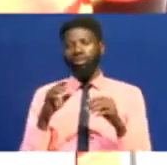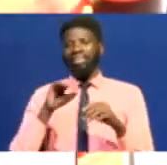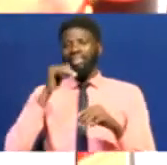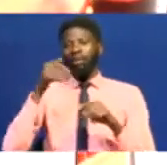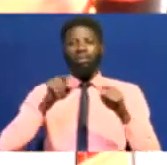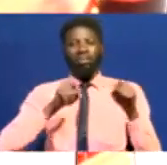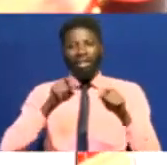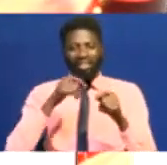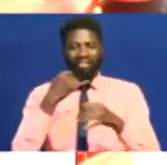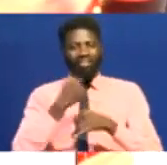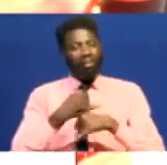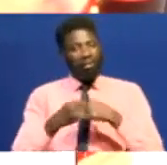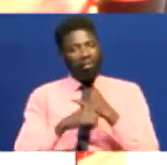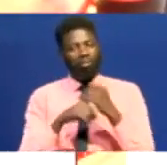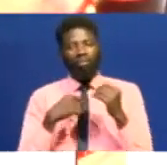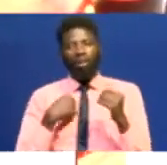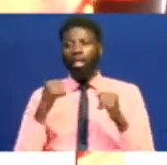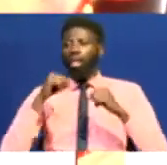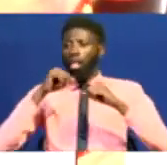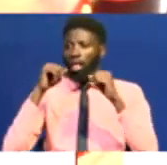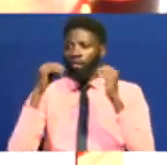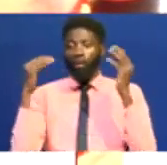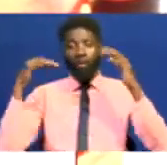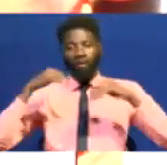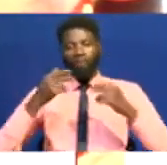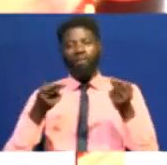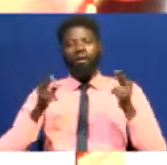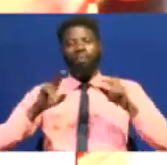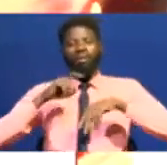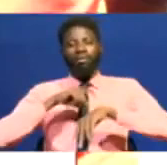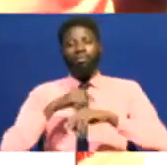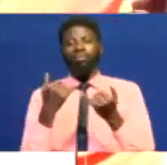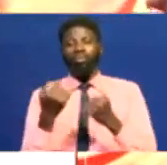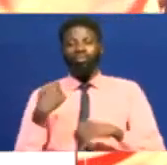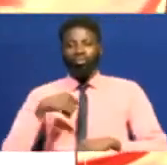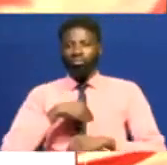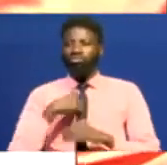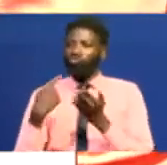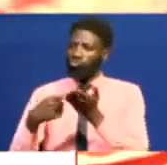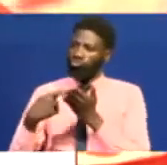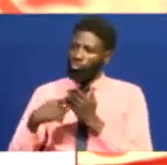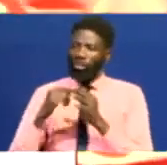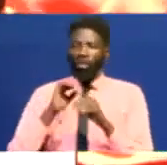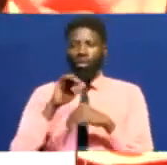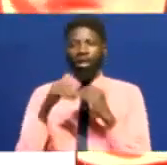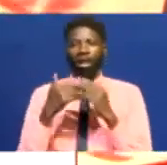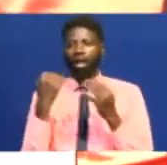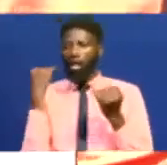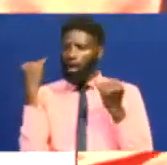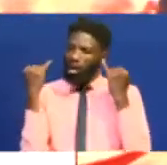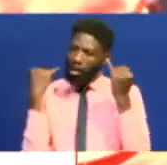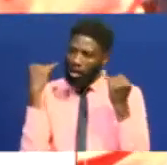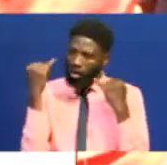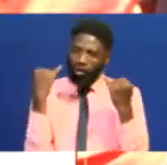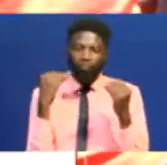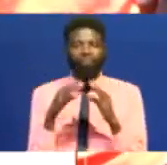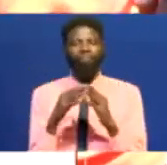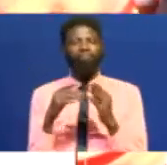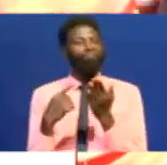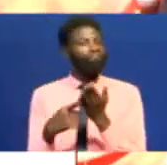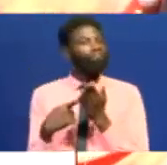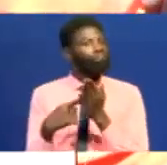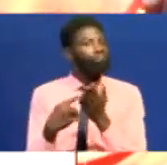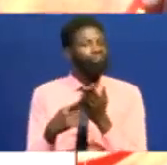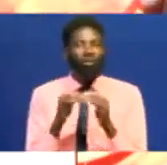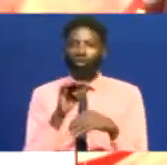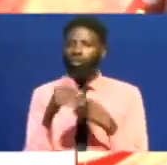that the conference is happening at this time, where we get to discuss all these ideas, where we get to discuss all